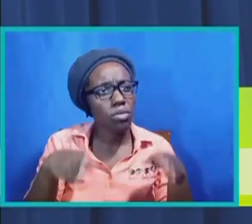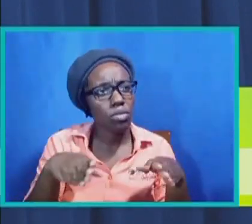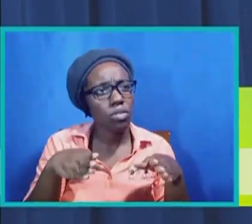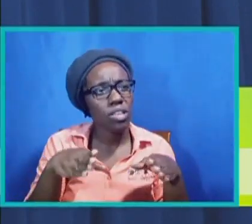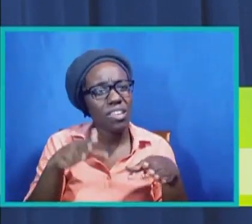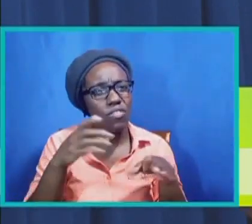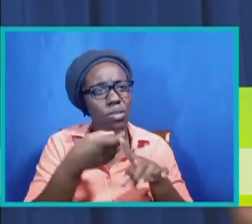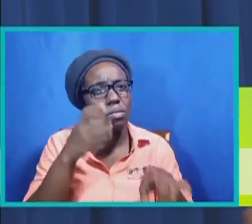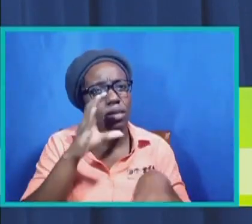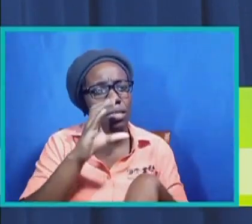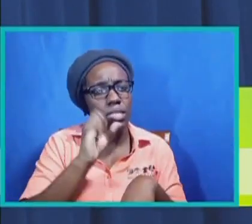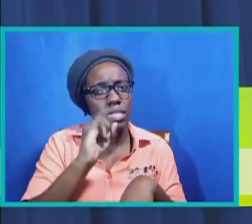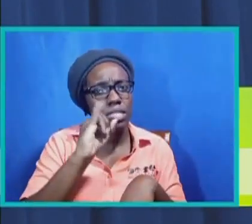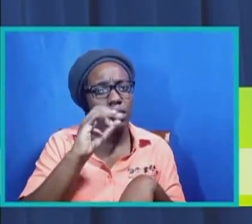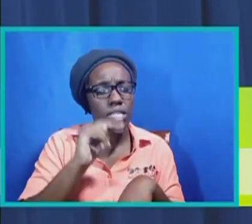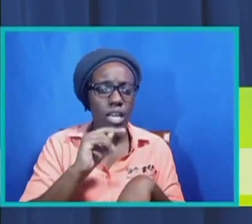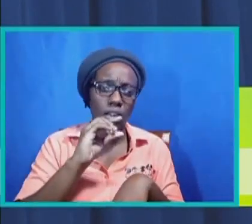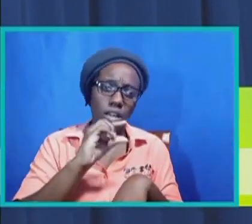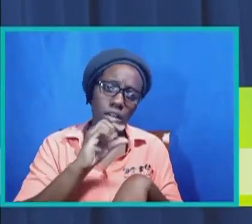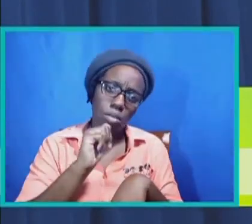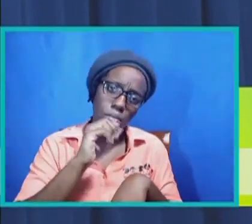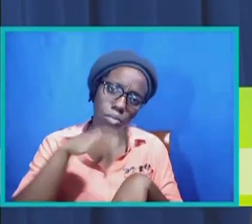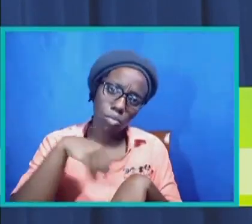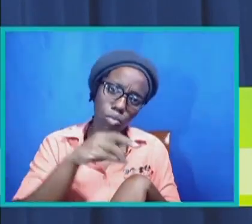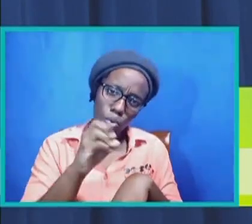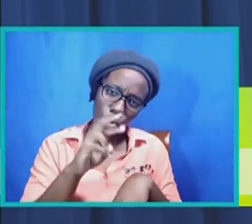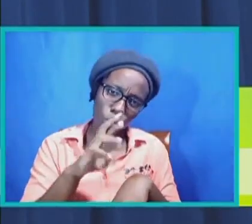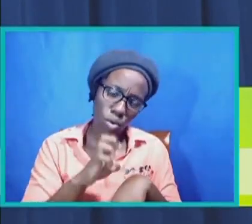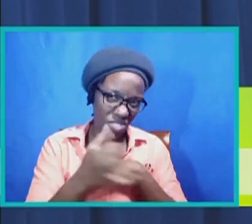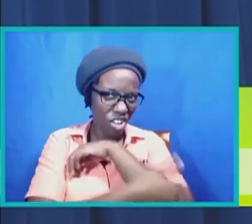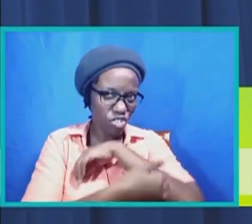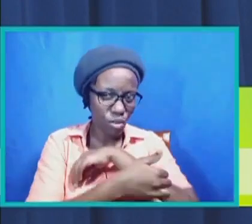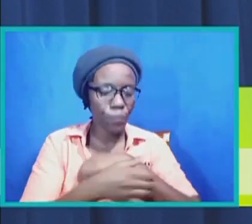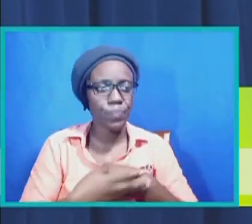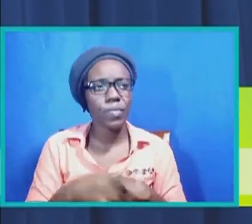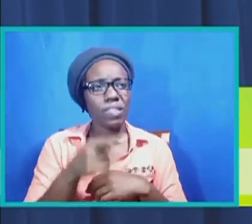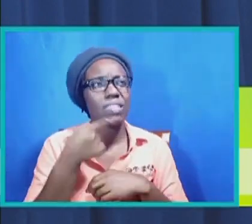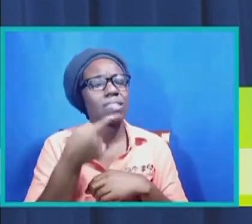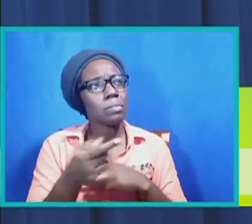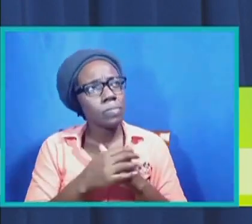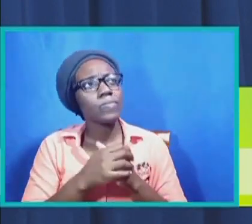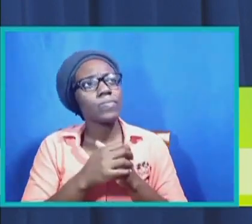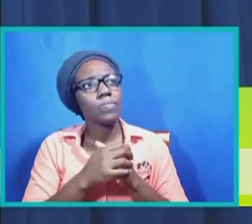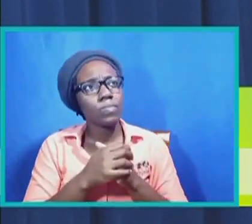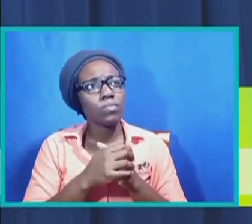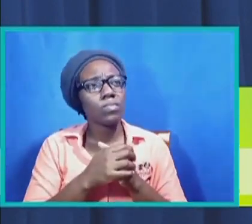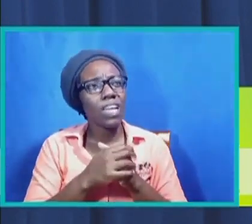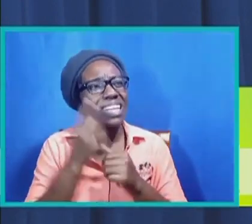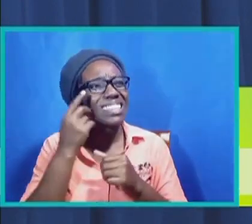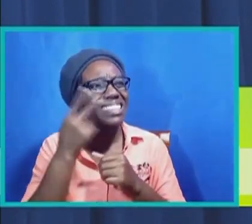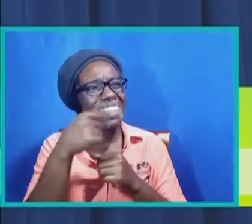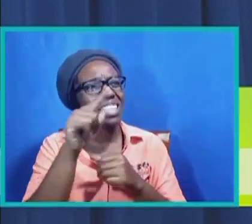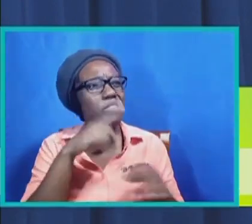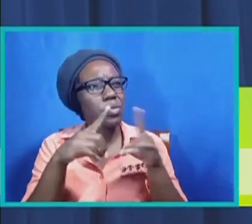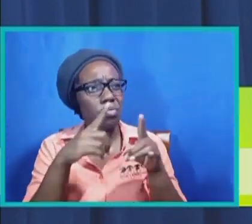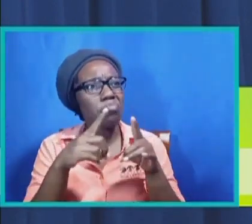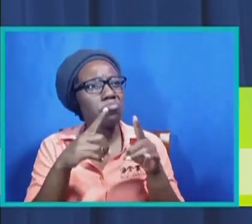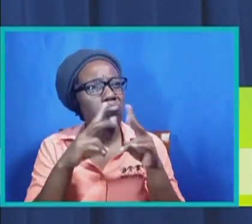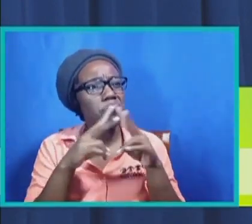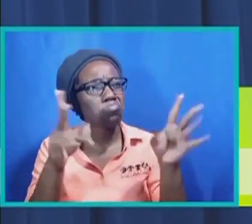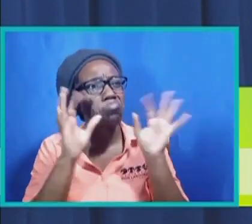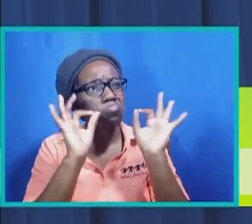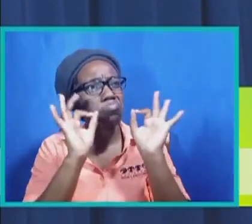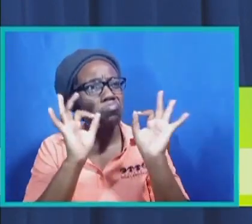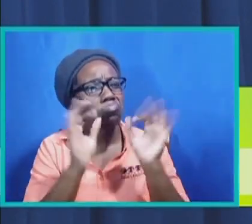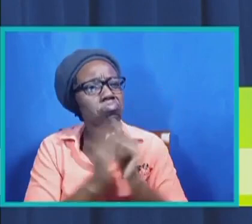top, they've been doing very well. And I didn't see anything happening there that we couldn't have done. And I was